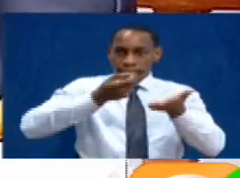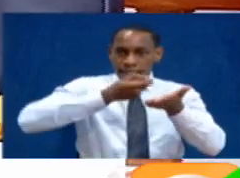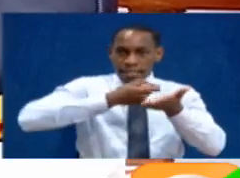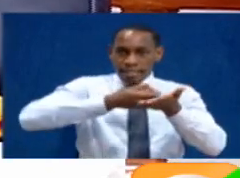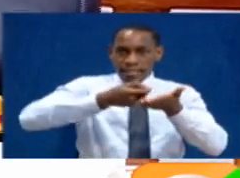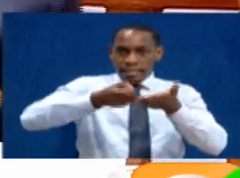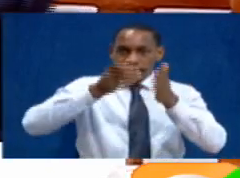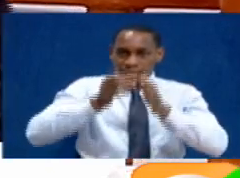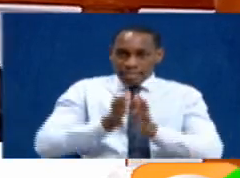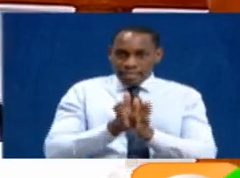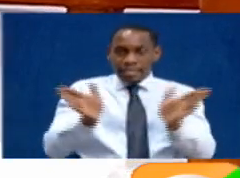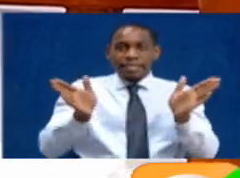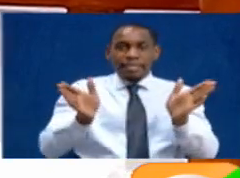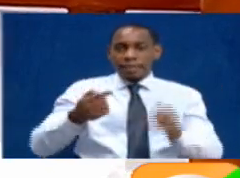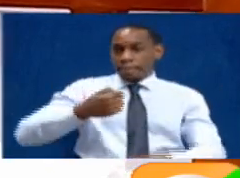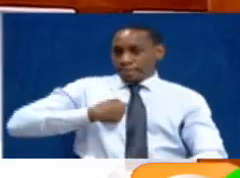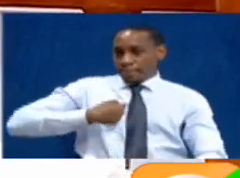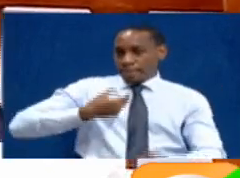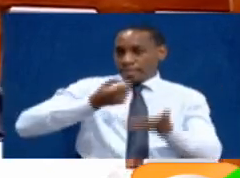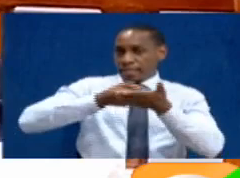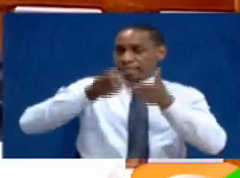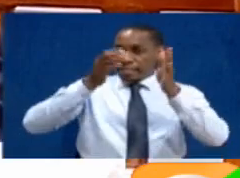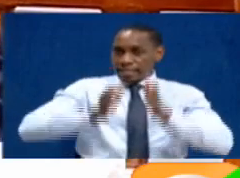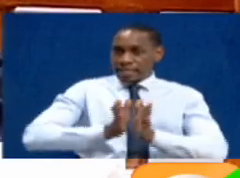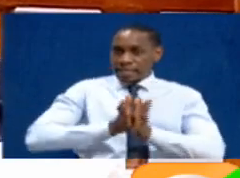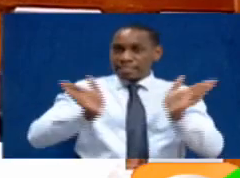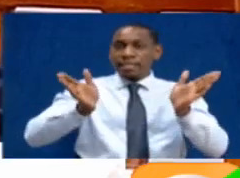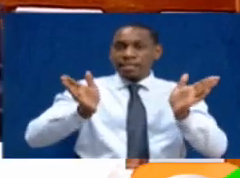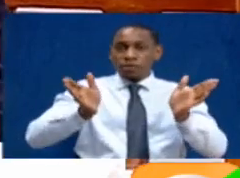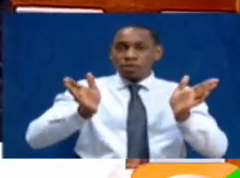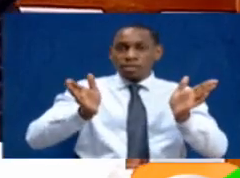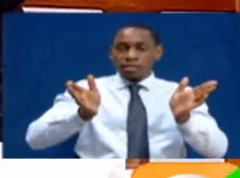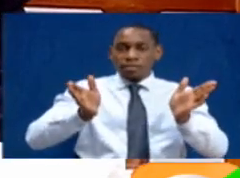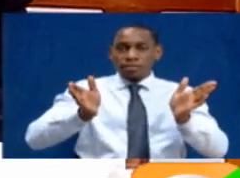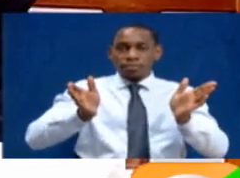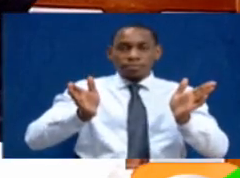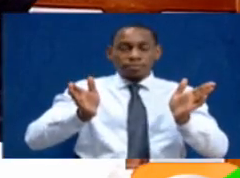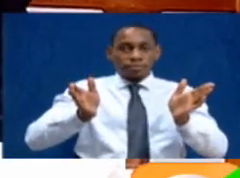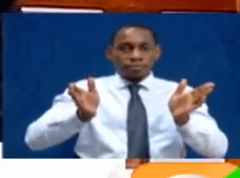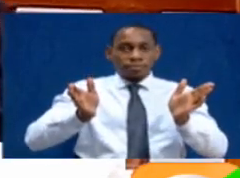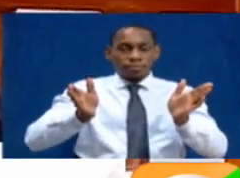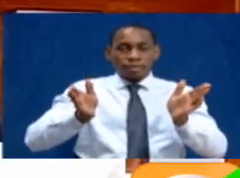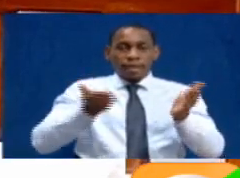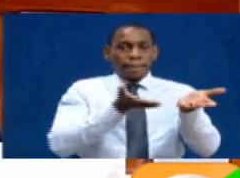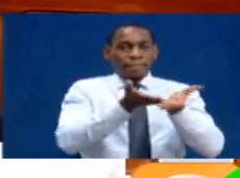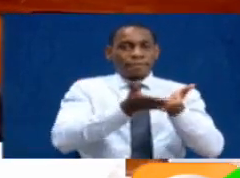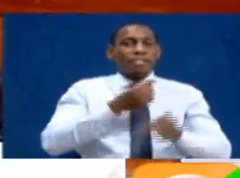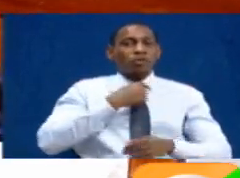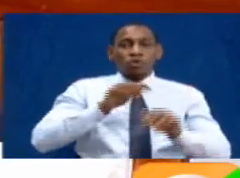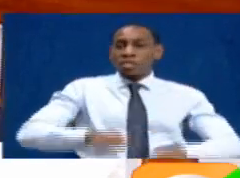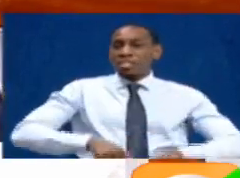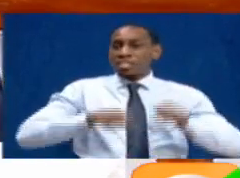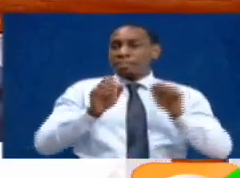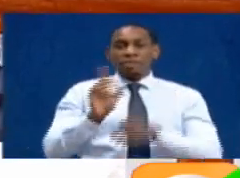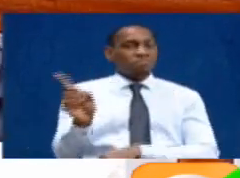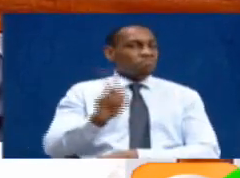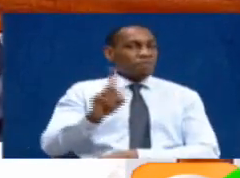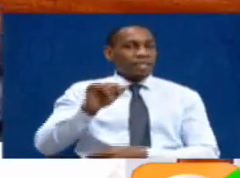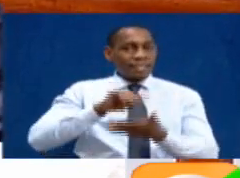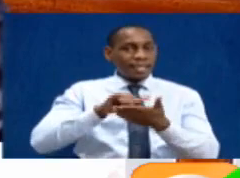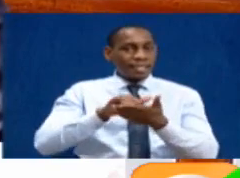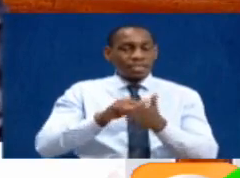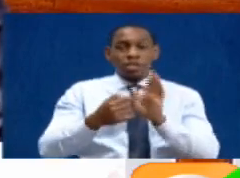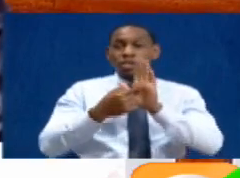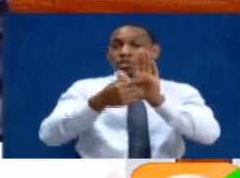Secretary general. I'm a secretary general of the Central Organization of Trade Unions. I'm not chairman. So that depicts